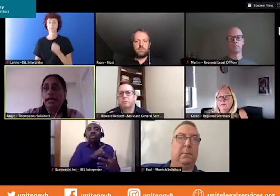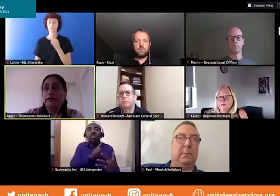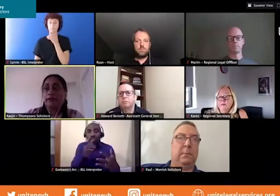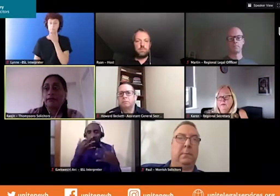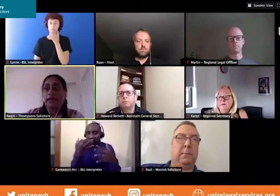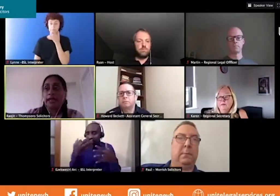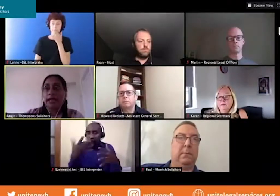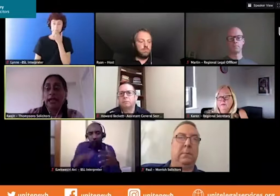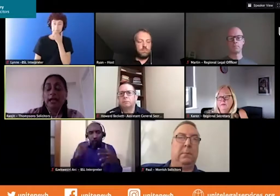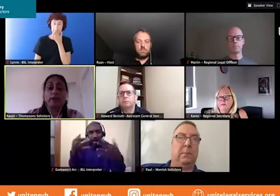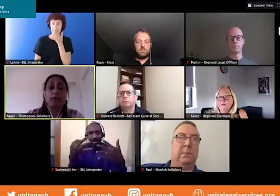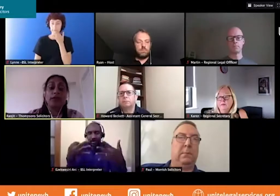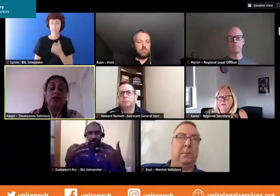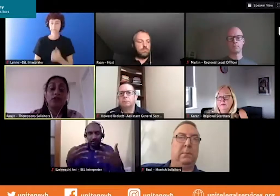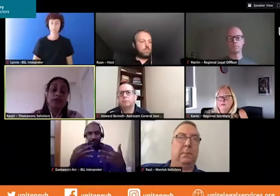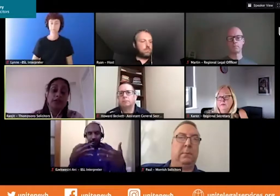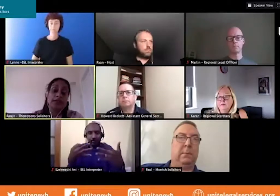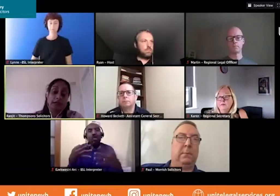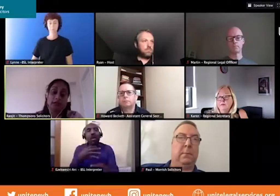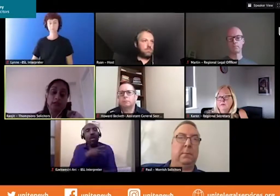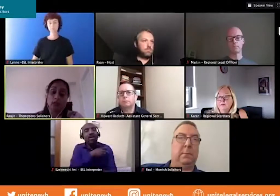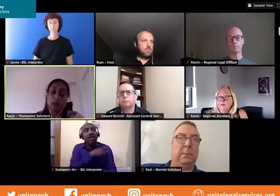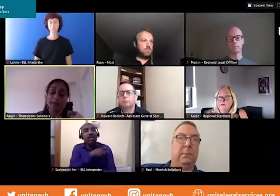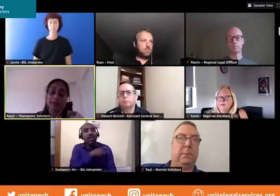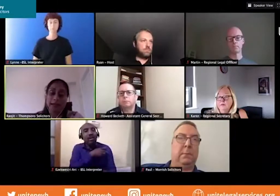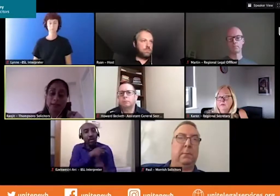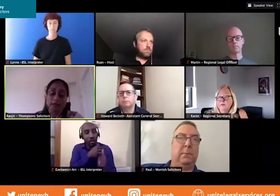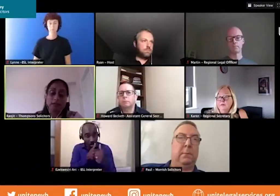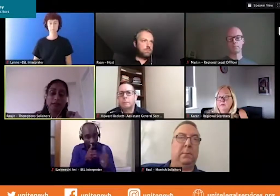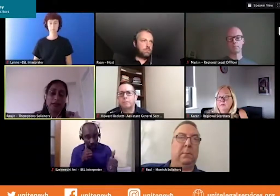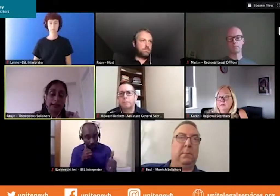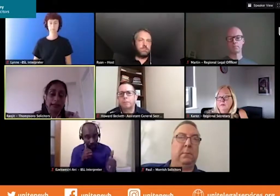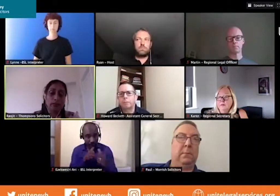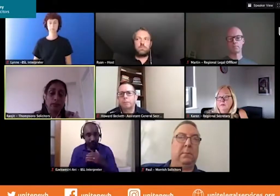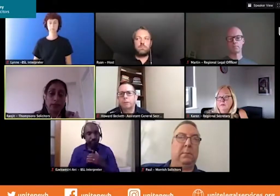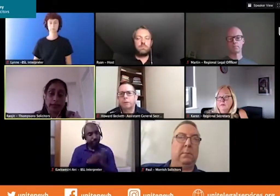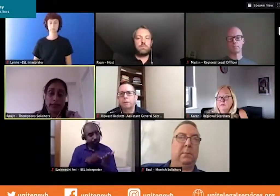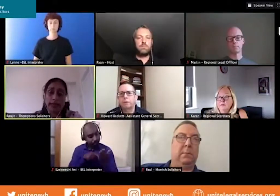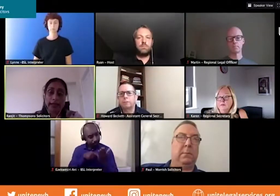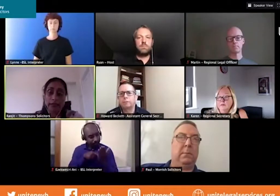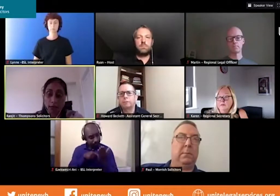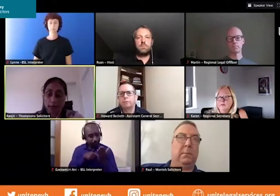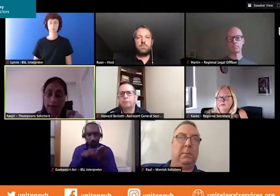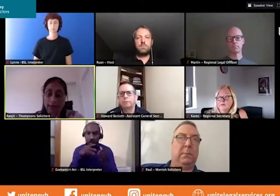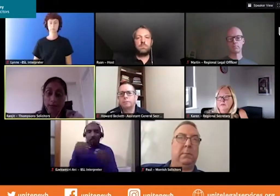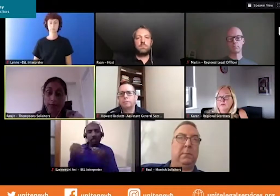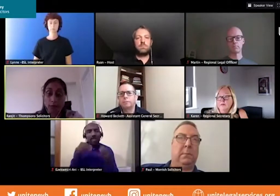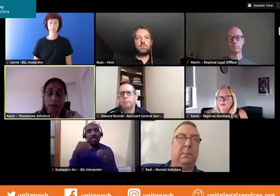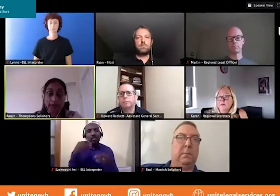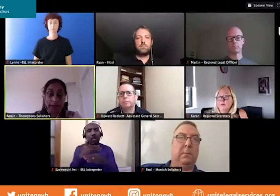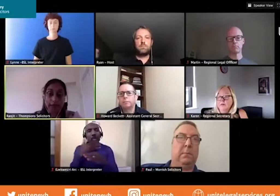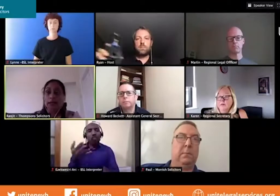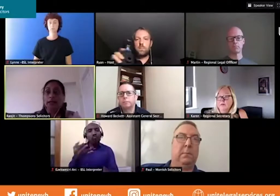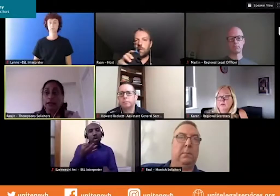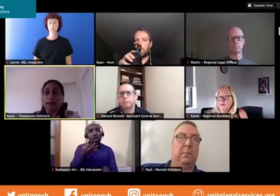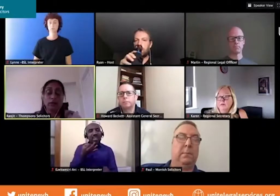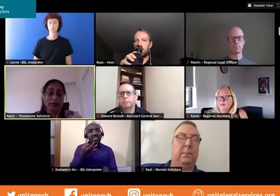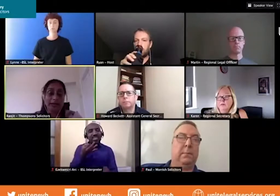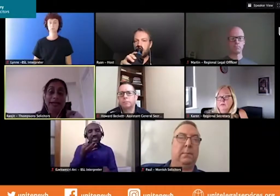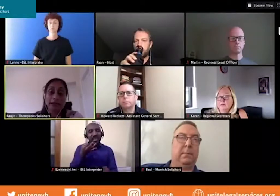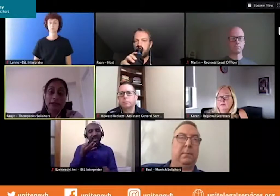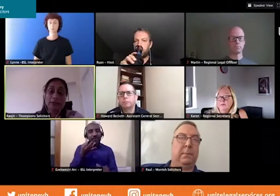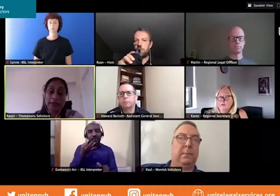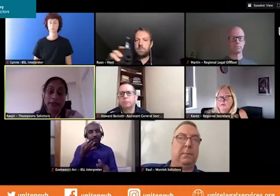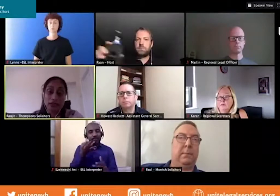If the employer doesn't deal with that flexible working request appropriately, the employee